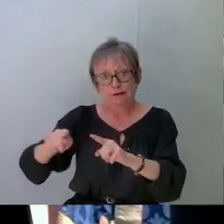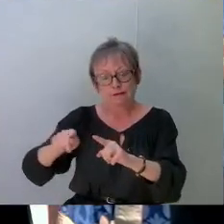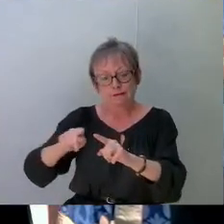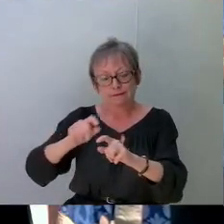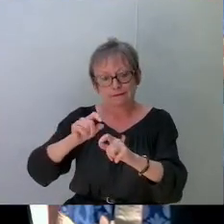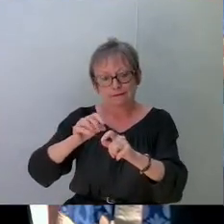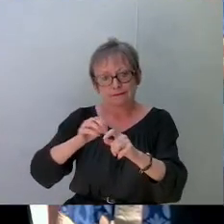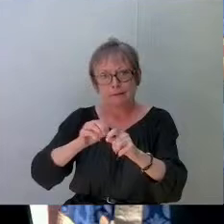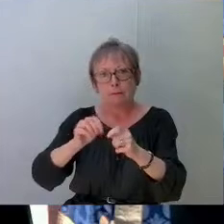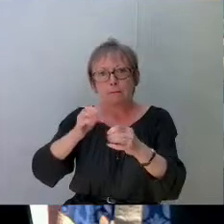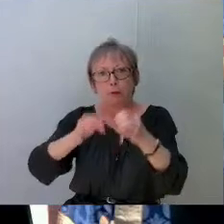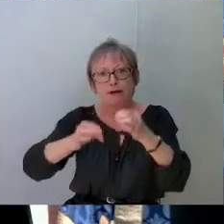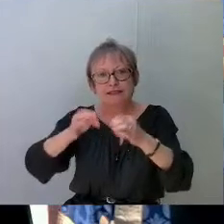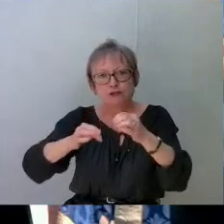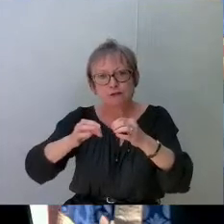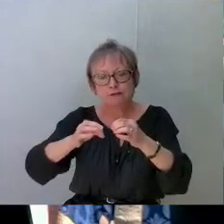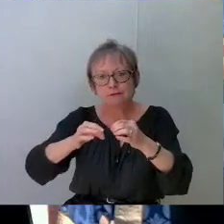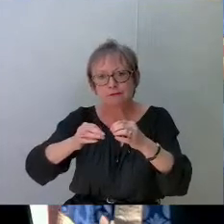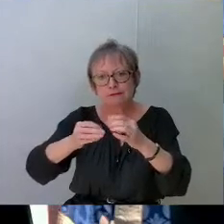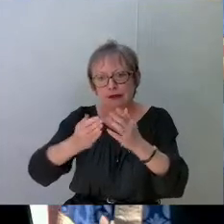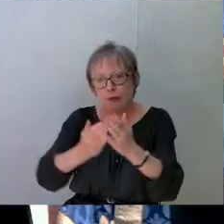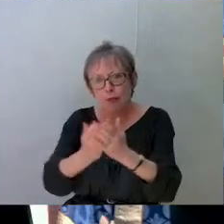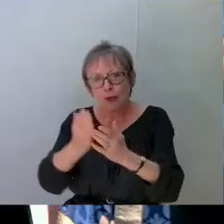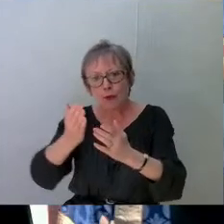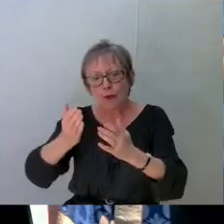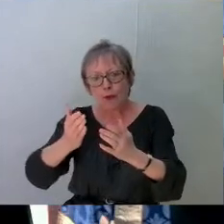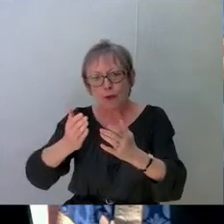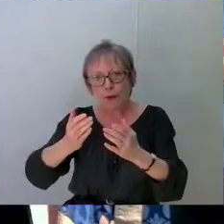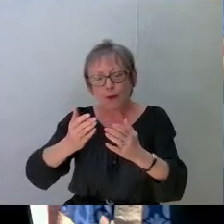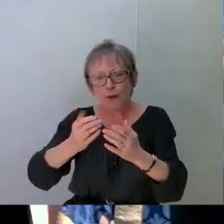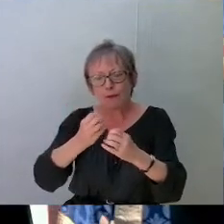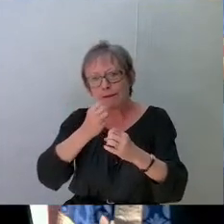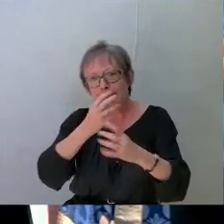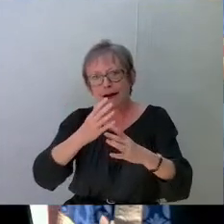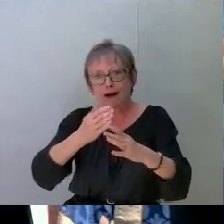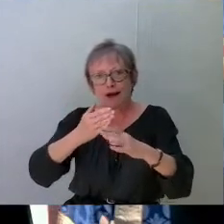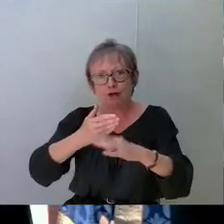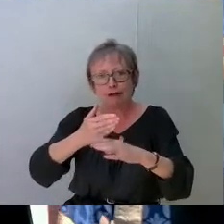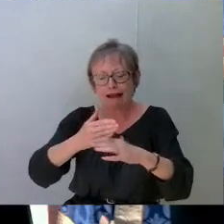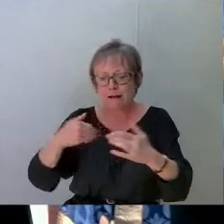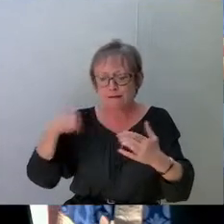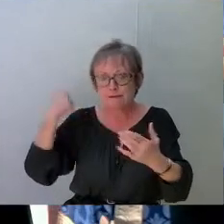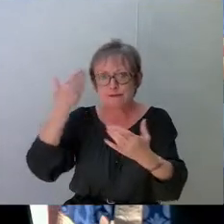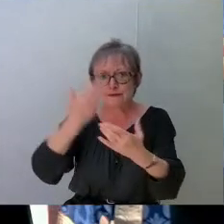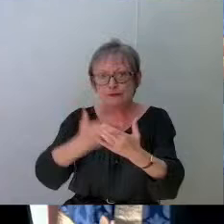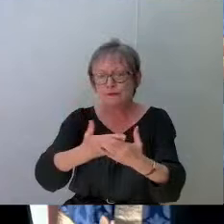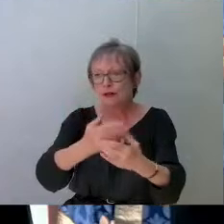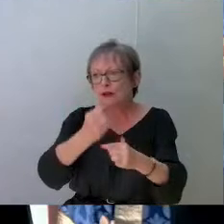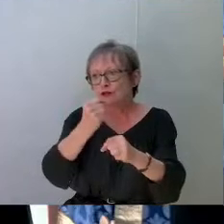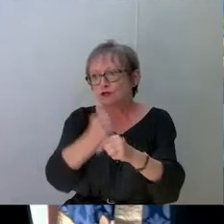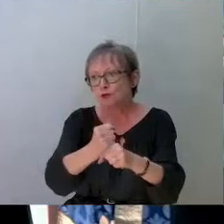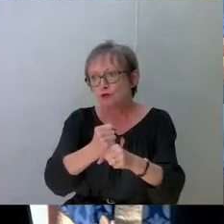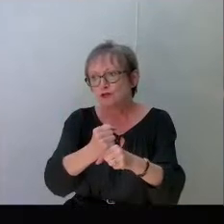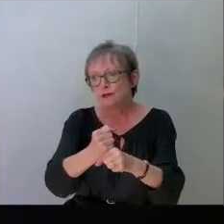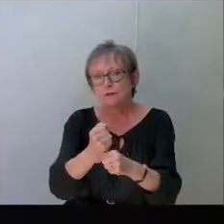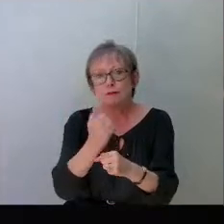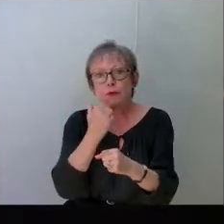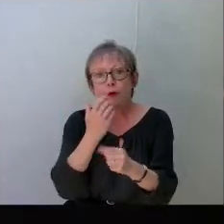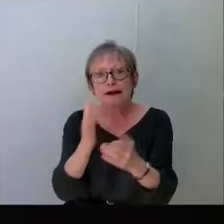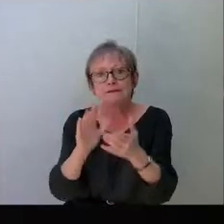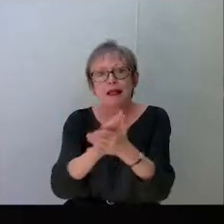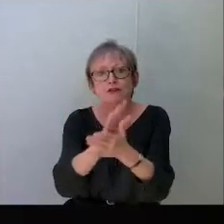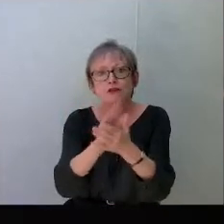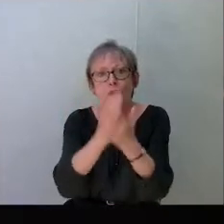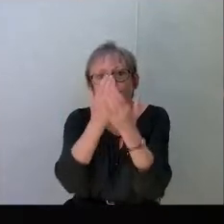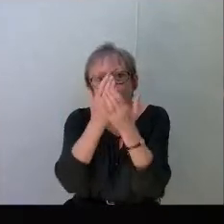in the university and throughout his incredibly illustrious career. George, it is always such a pleasure and